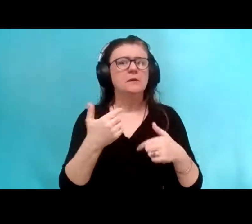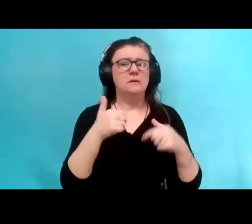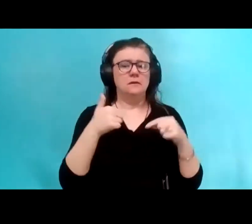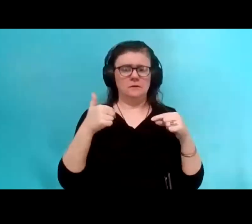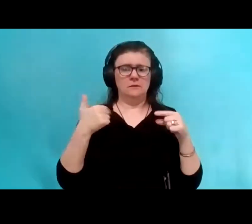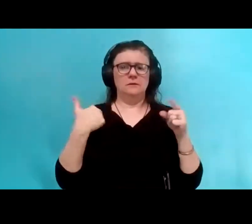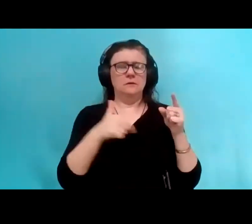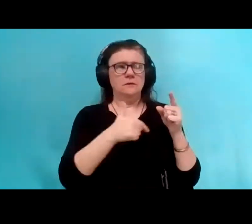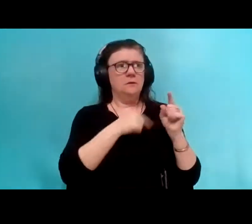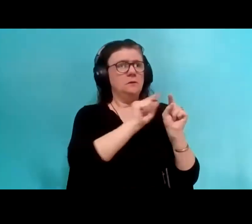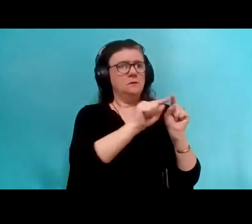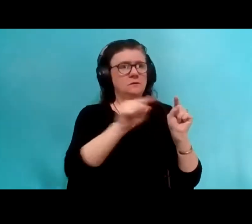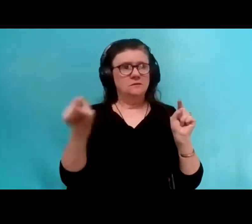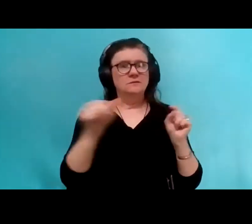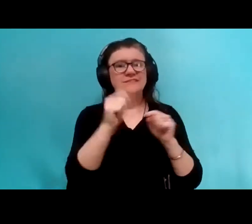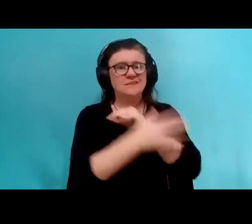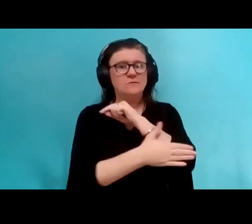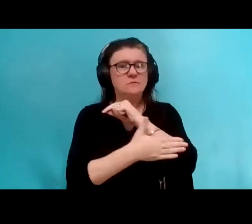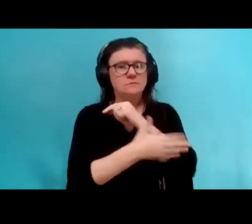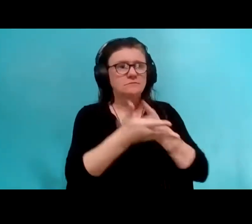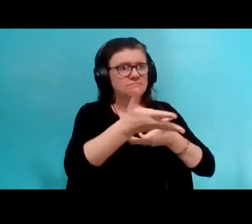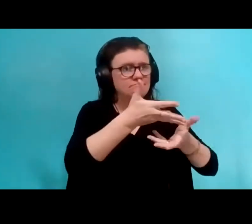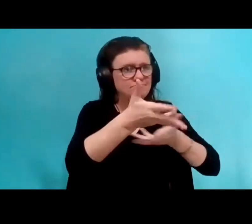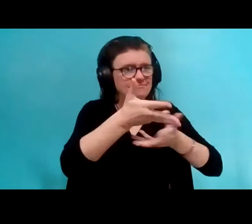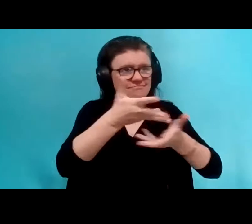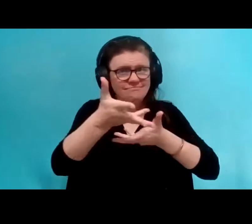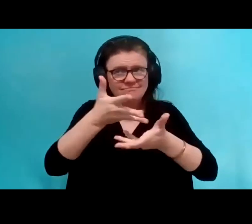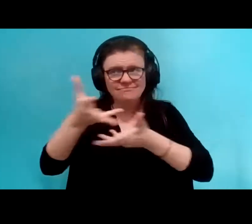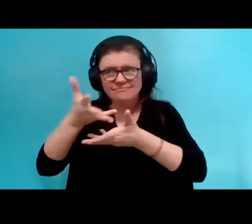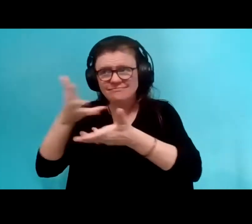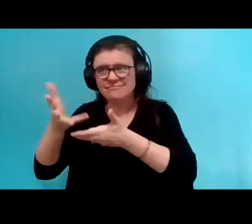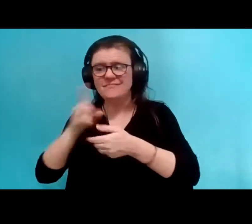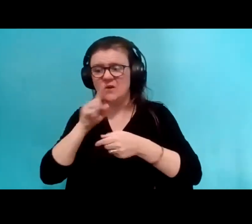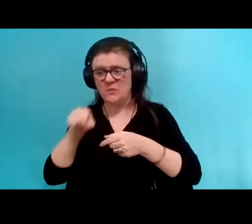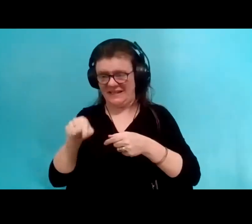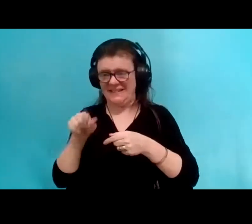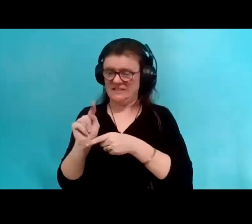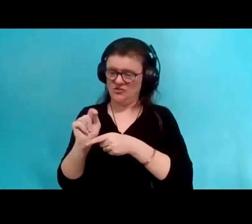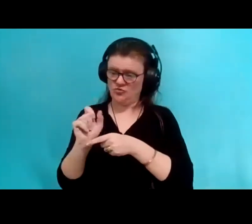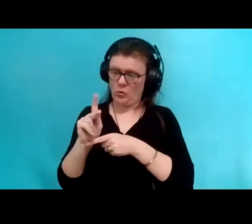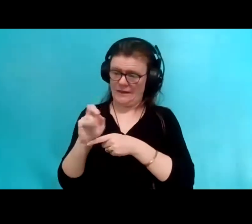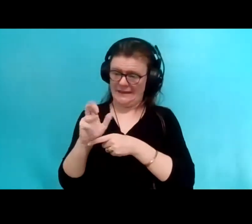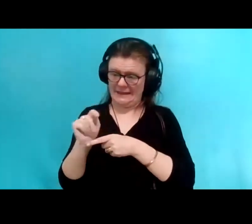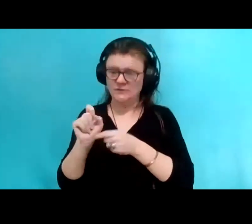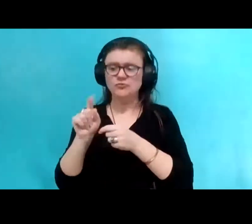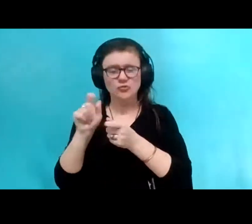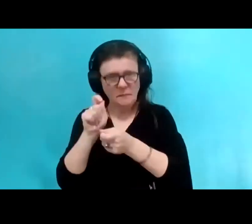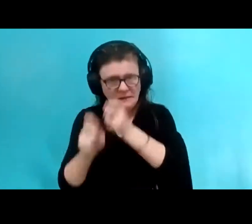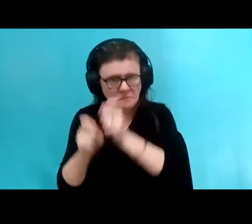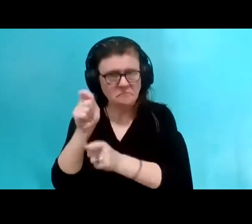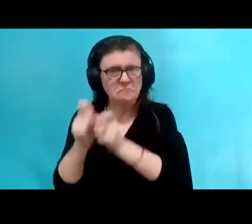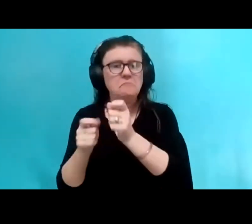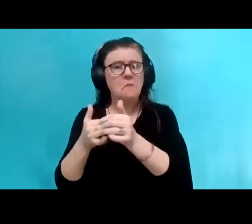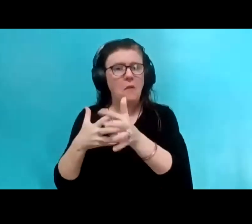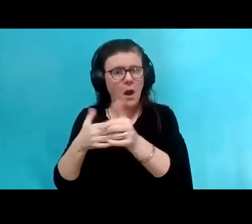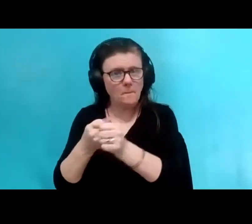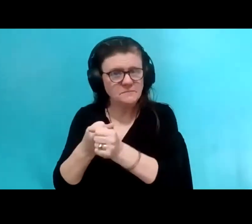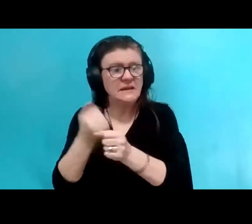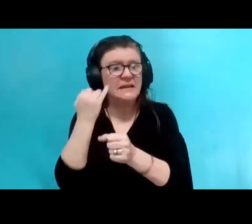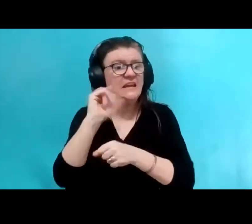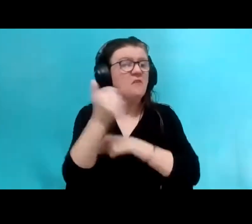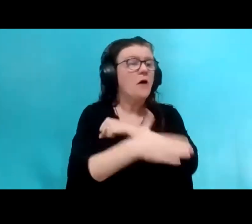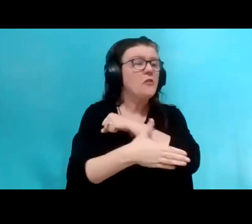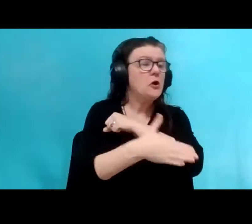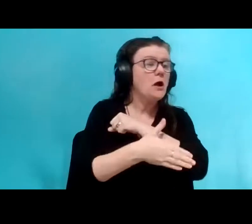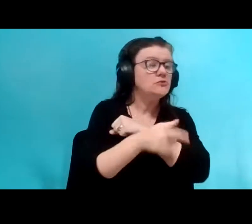to consider this as a very dynamic document that should be periodically updated as other countries use and adapt to